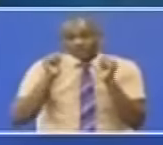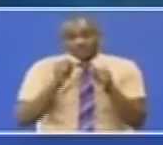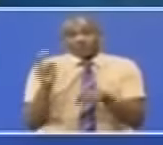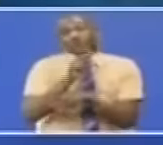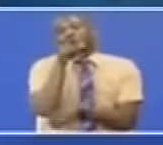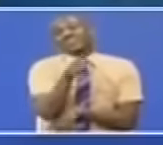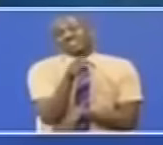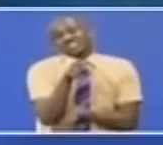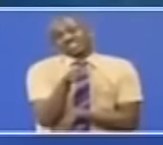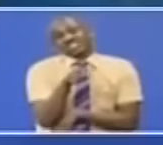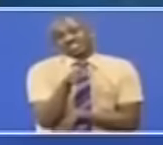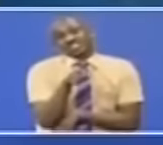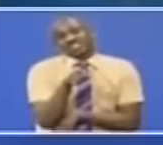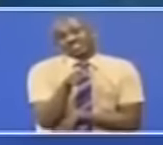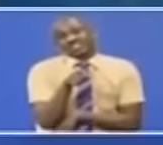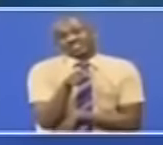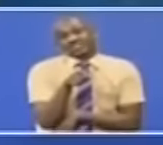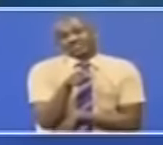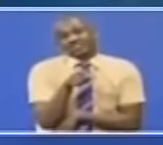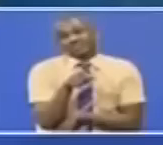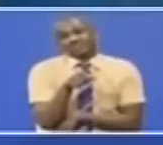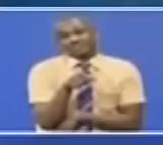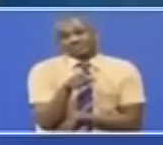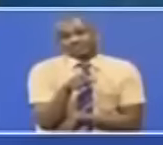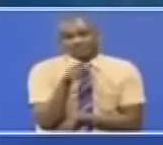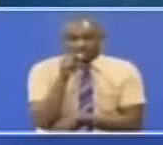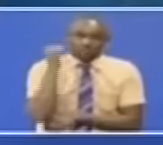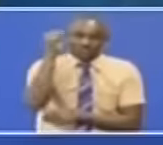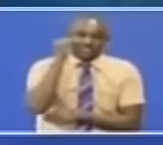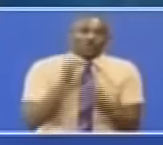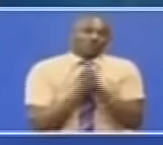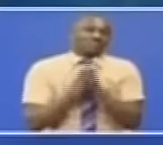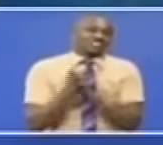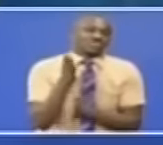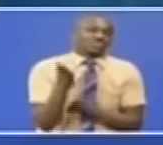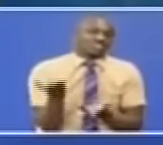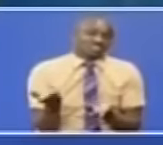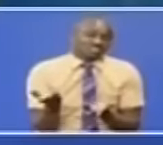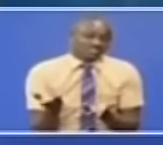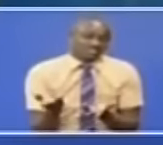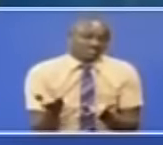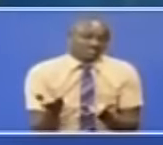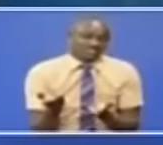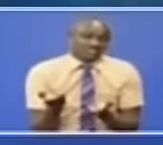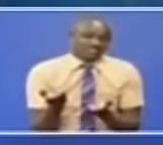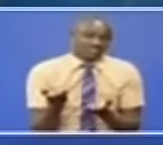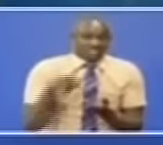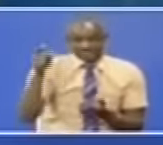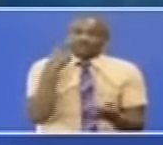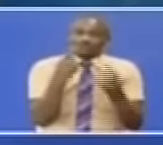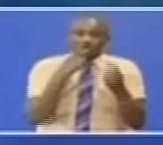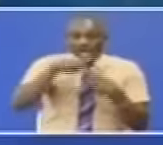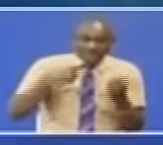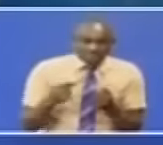this. It has had a political motivation. And then they even talk